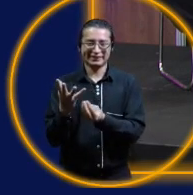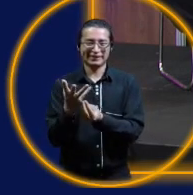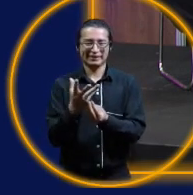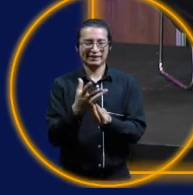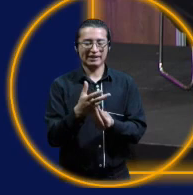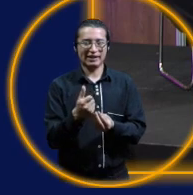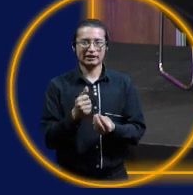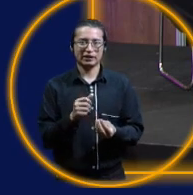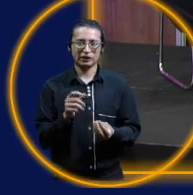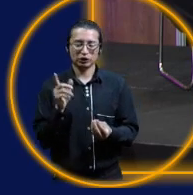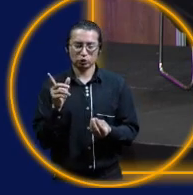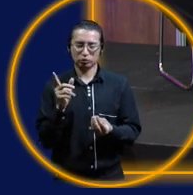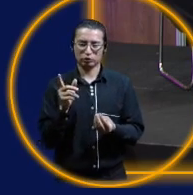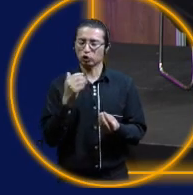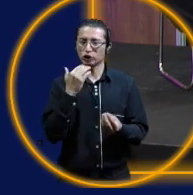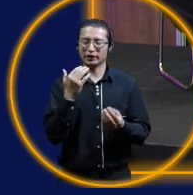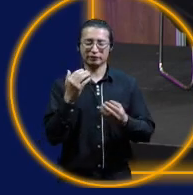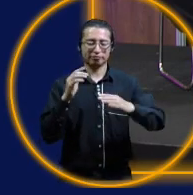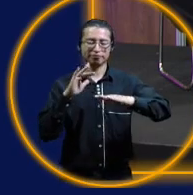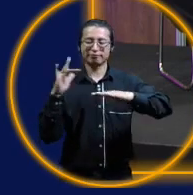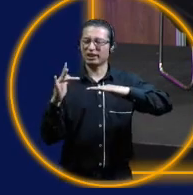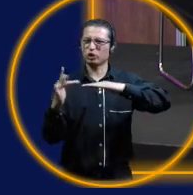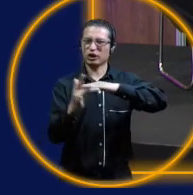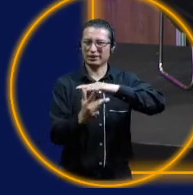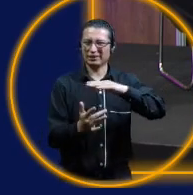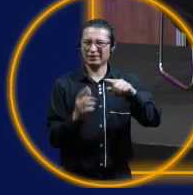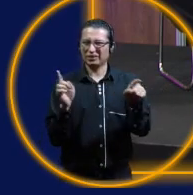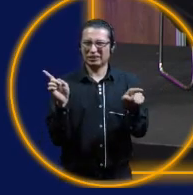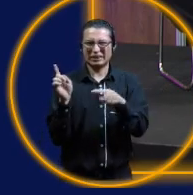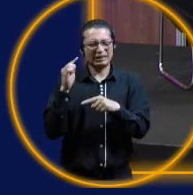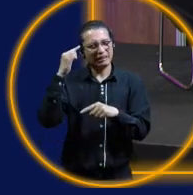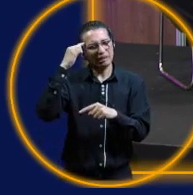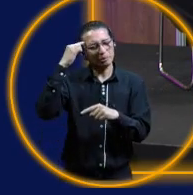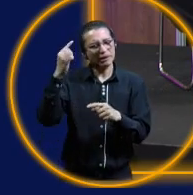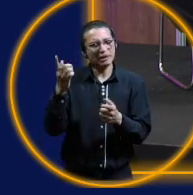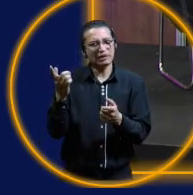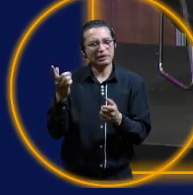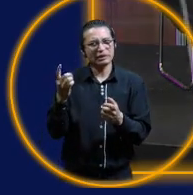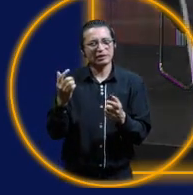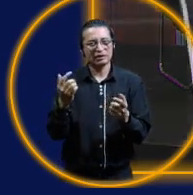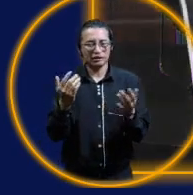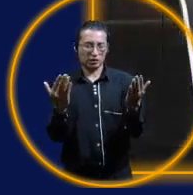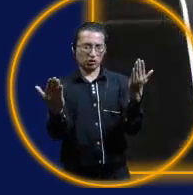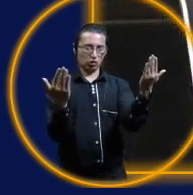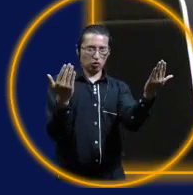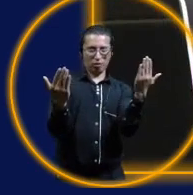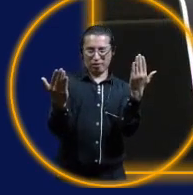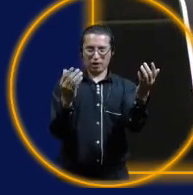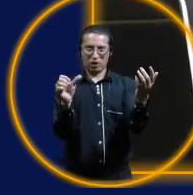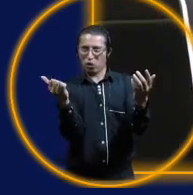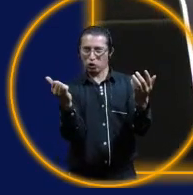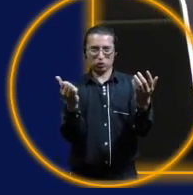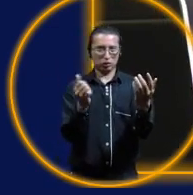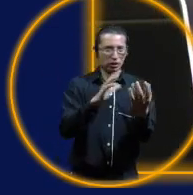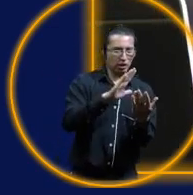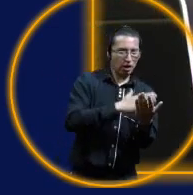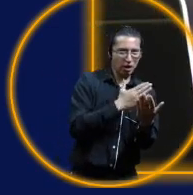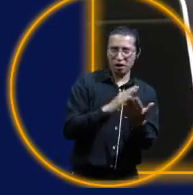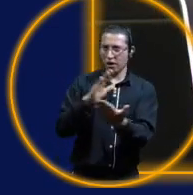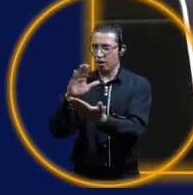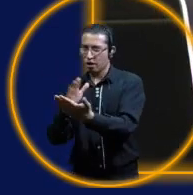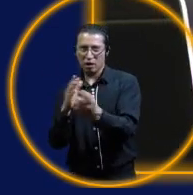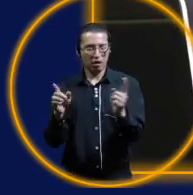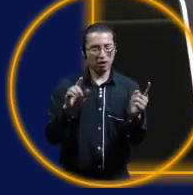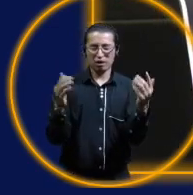you're trying to improve on? Comparing myself to others. It's, if you imagine putting all your